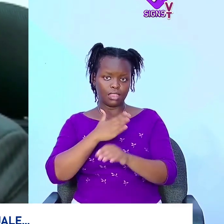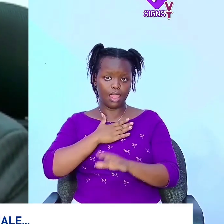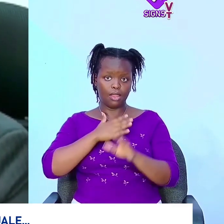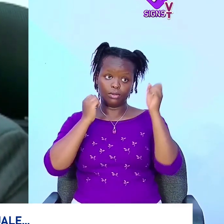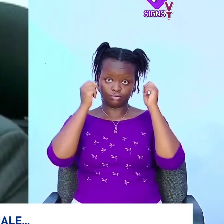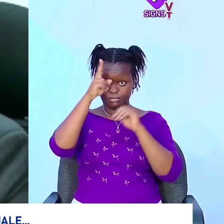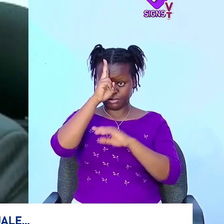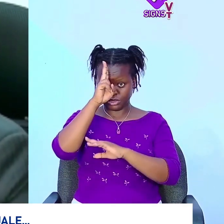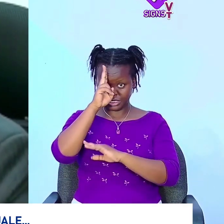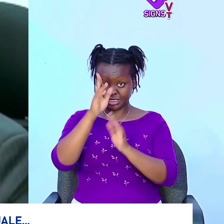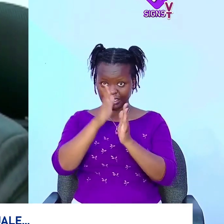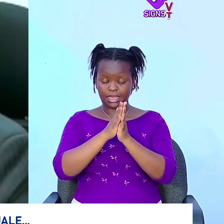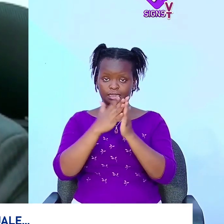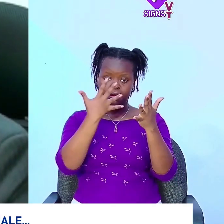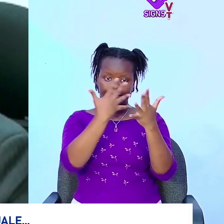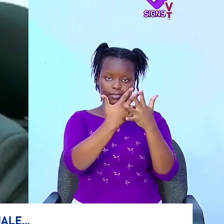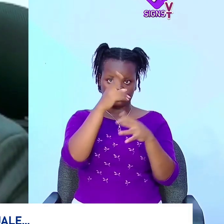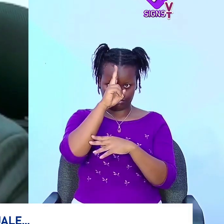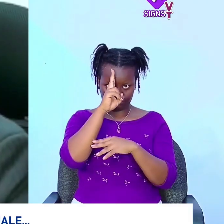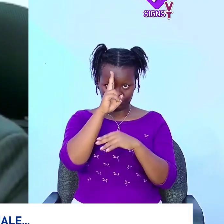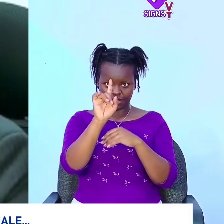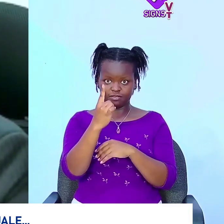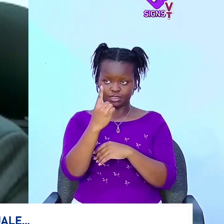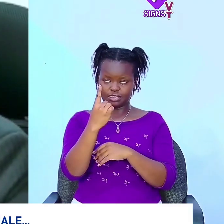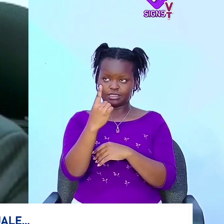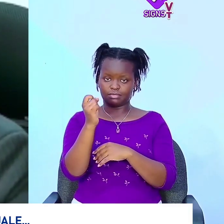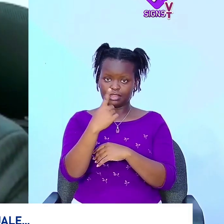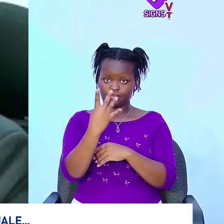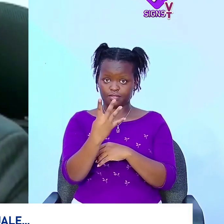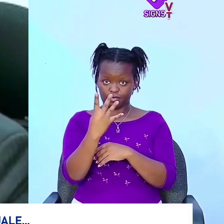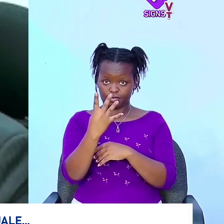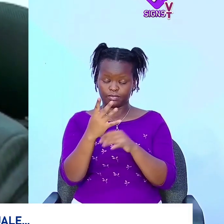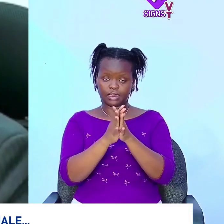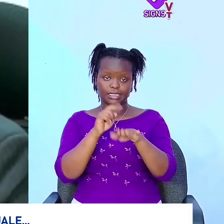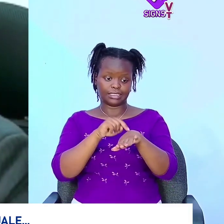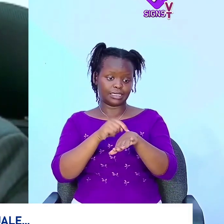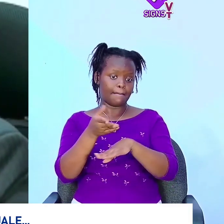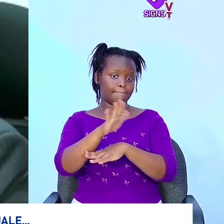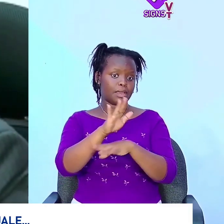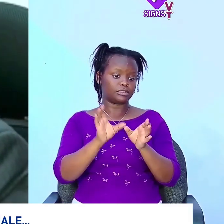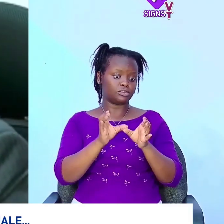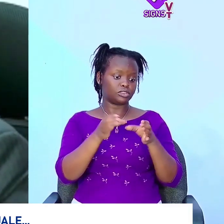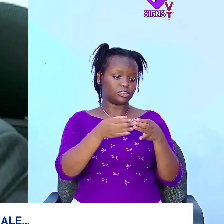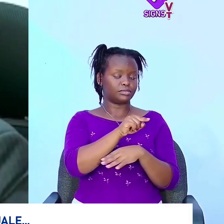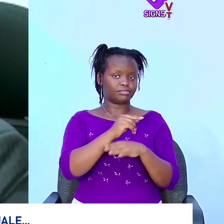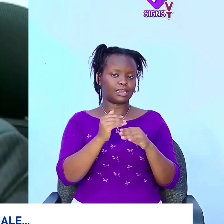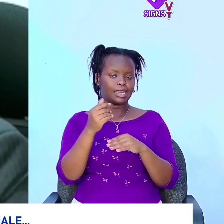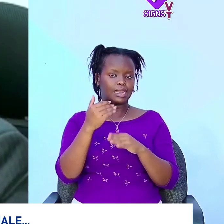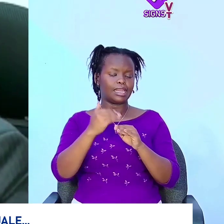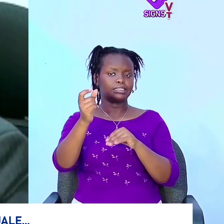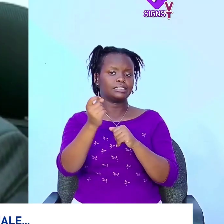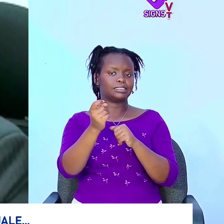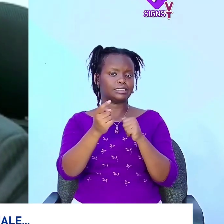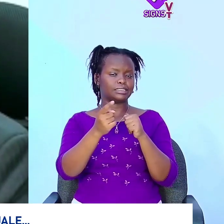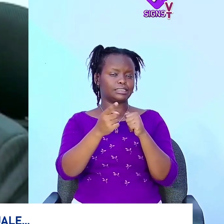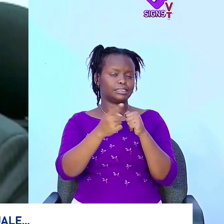and prison 1st of April. And when I come back to this committee in another 6 months, I